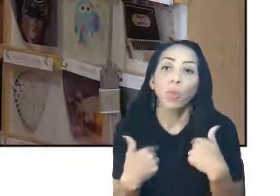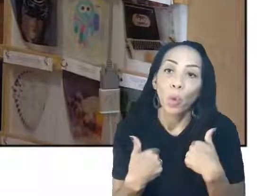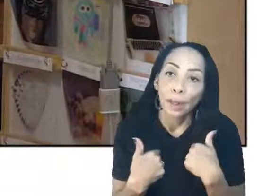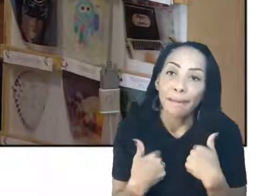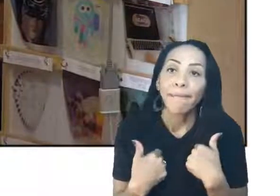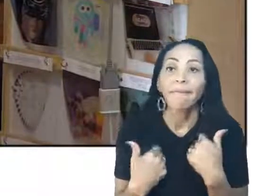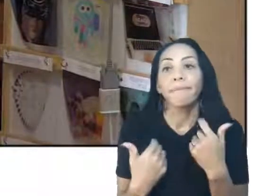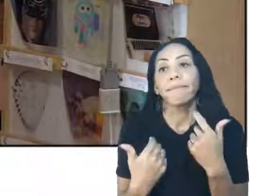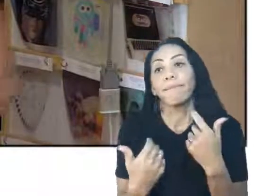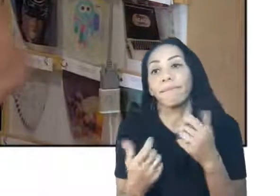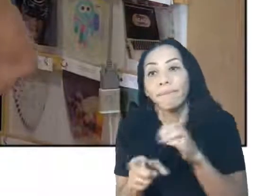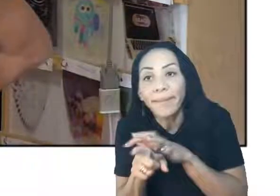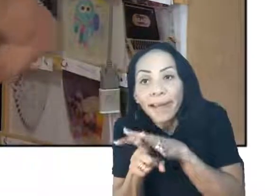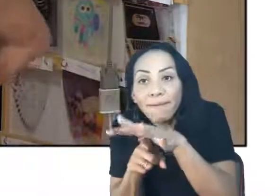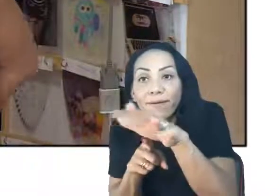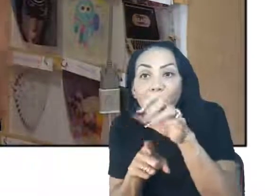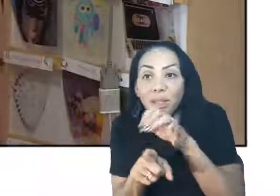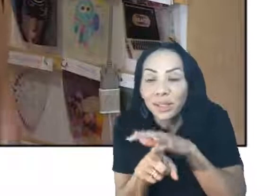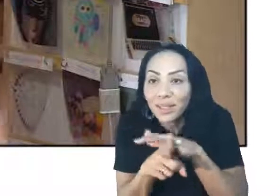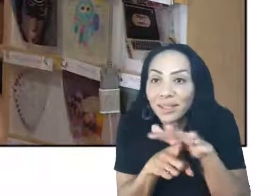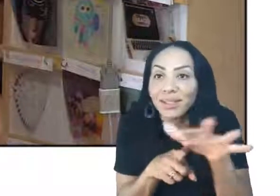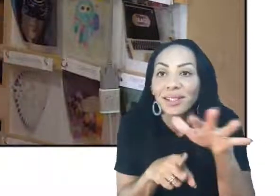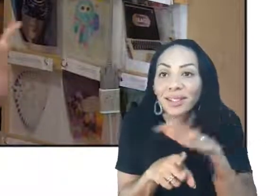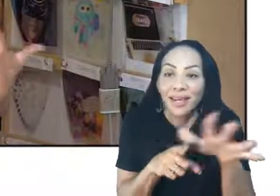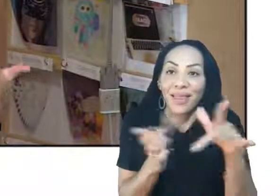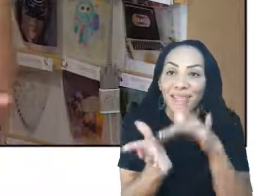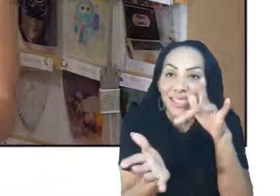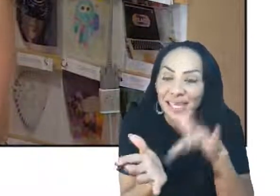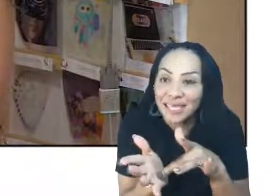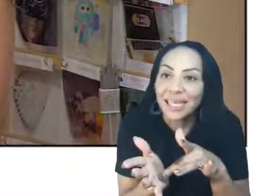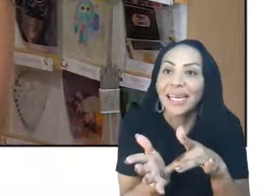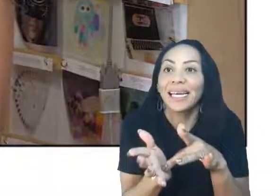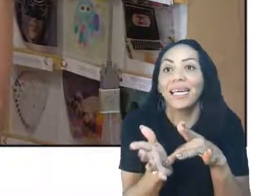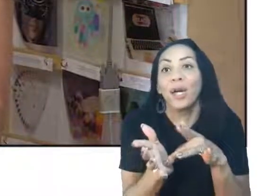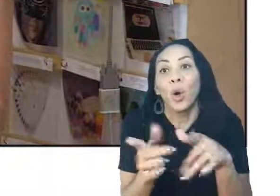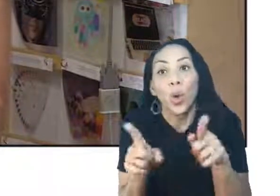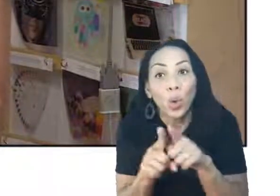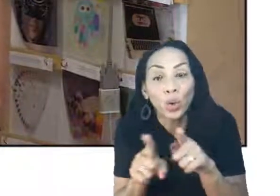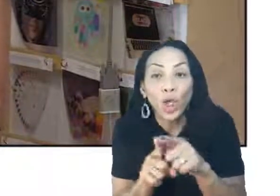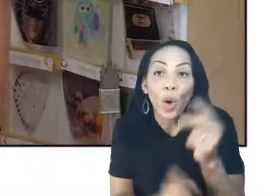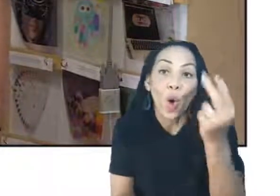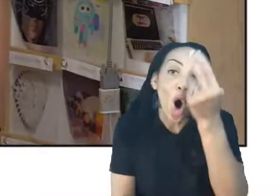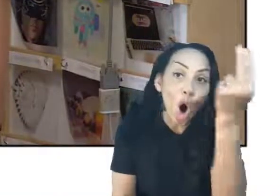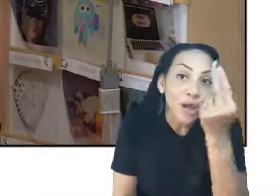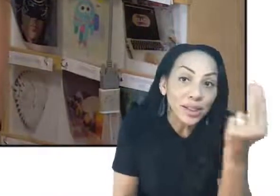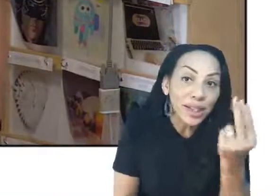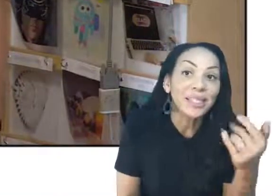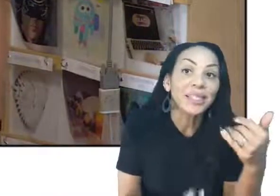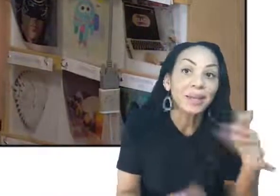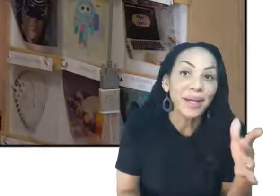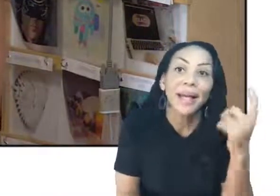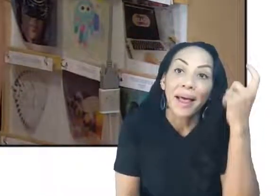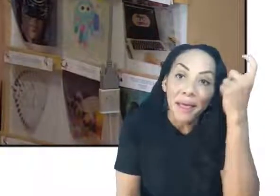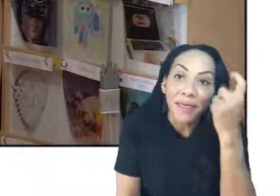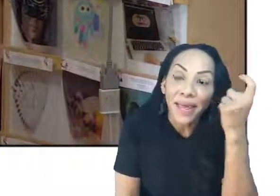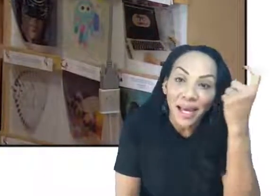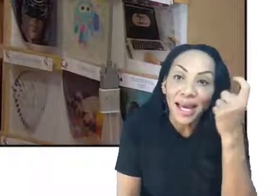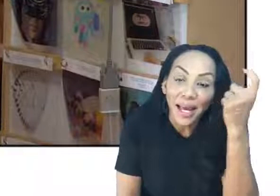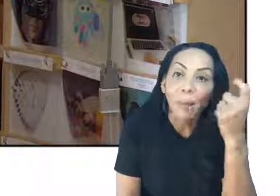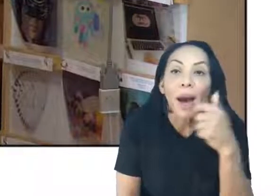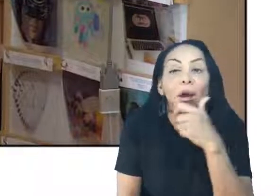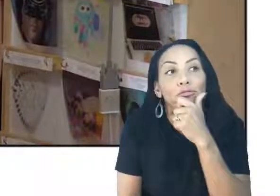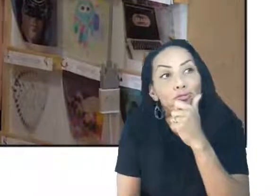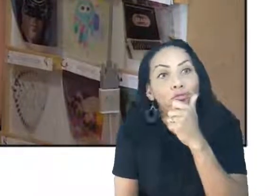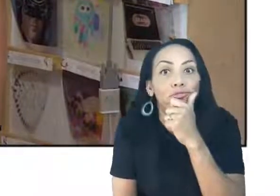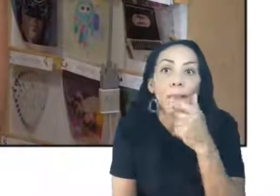as artistic methodologies. So I've been really heartened that there's been more rest events in Bristol. There was a sweet